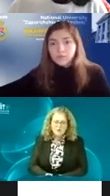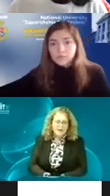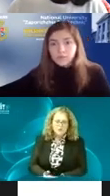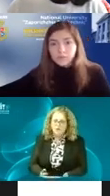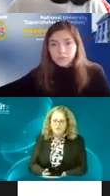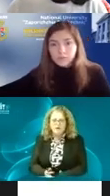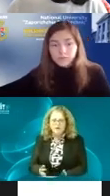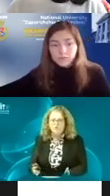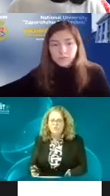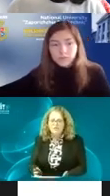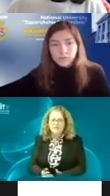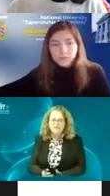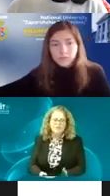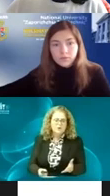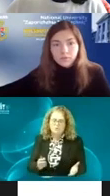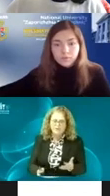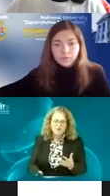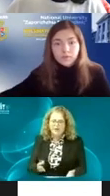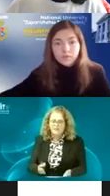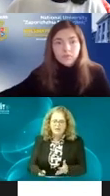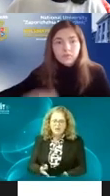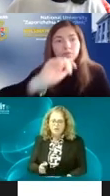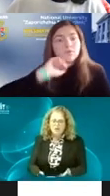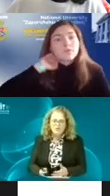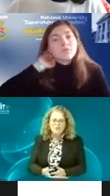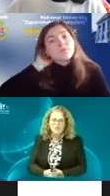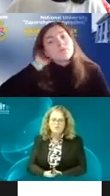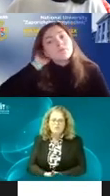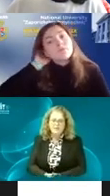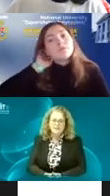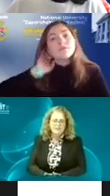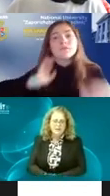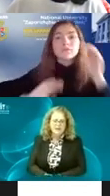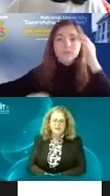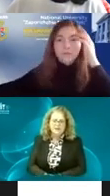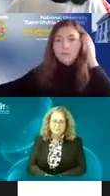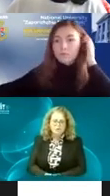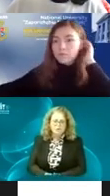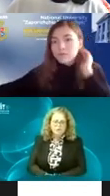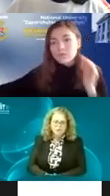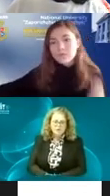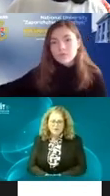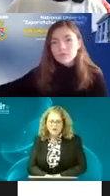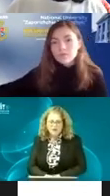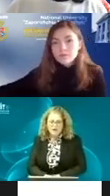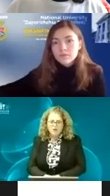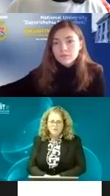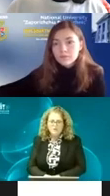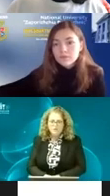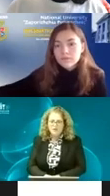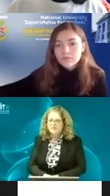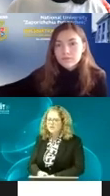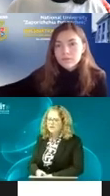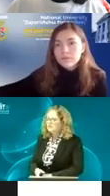I would like to know if there are students. You can raise your hands. Who is a student here among you? A lot